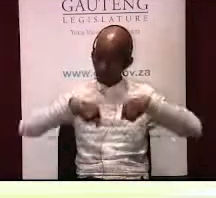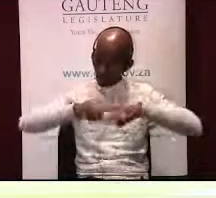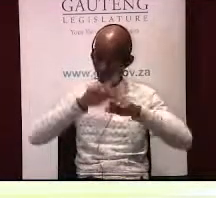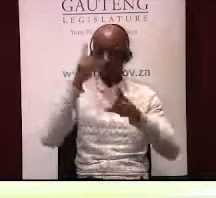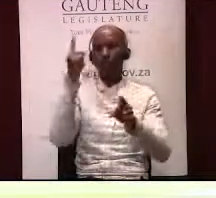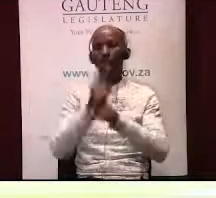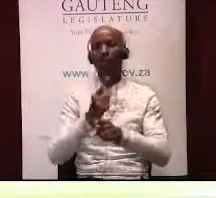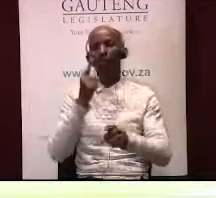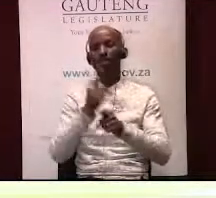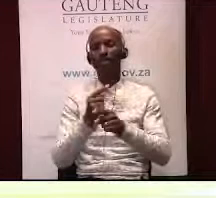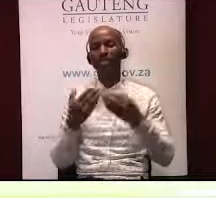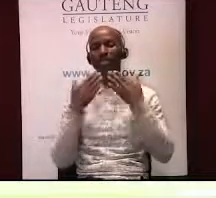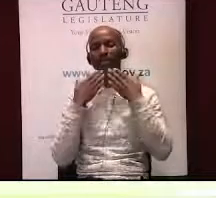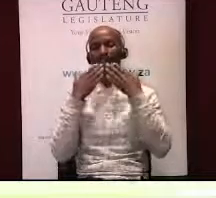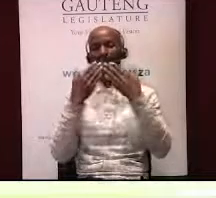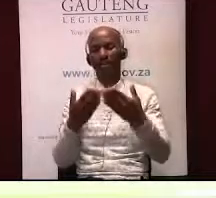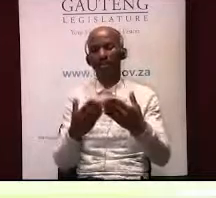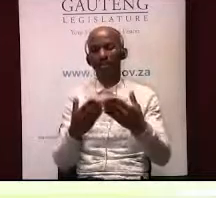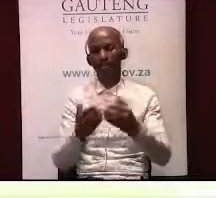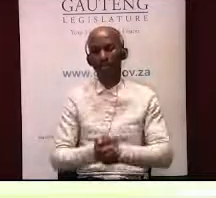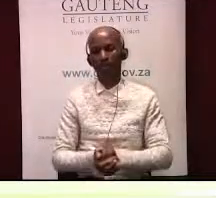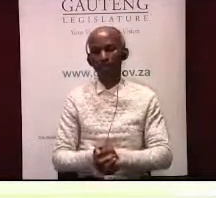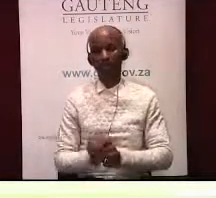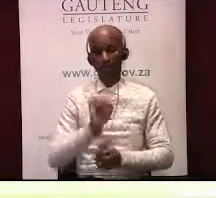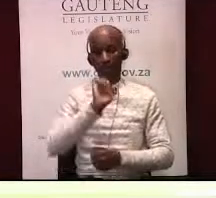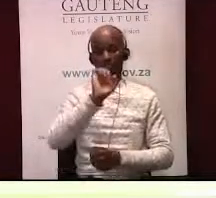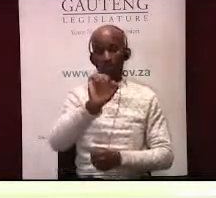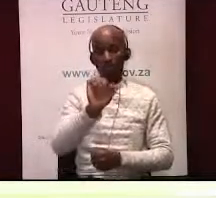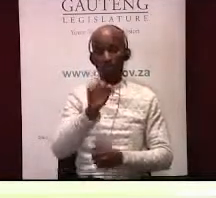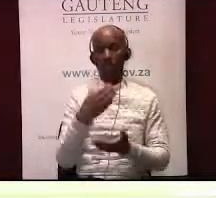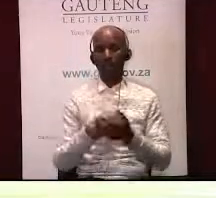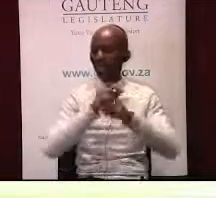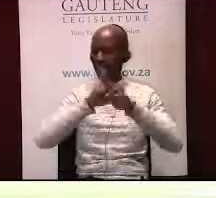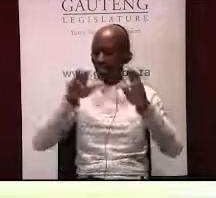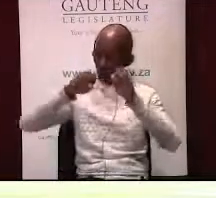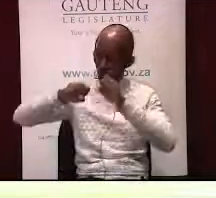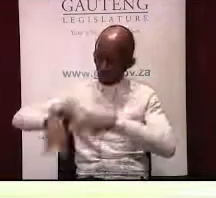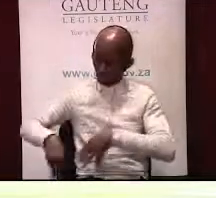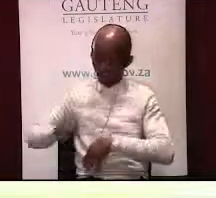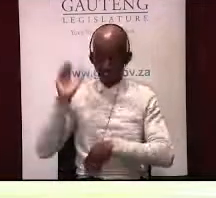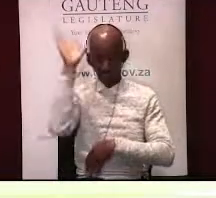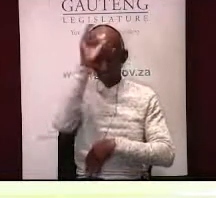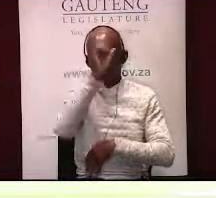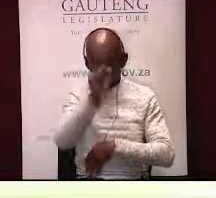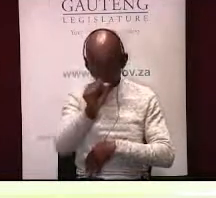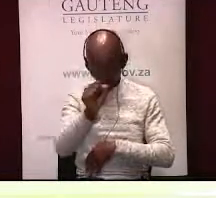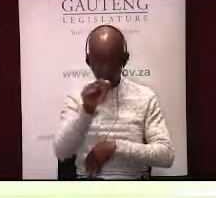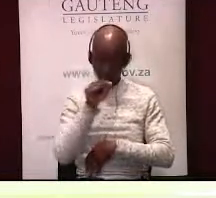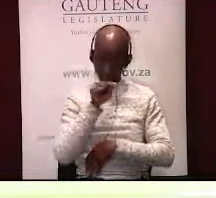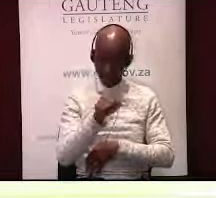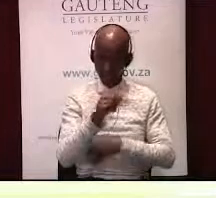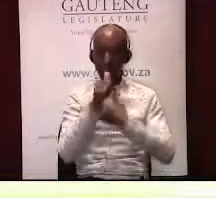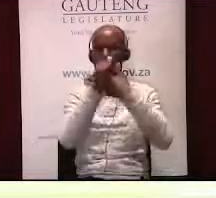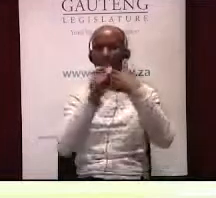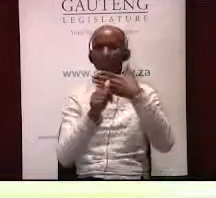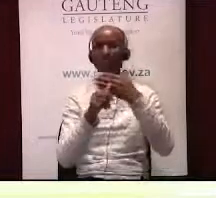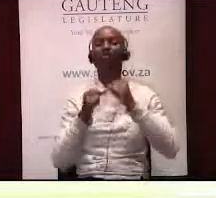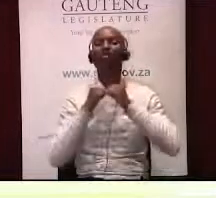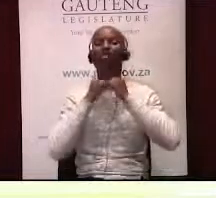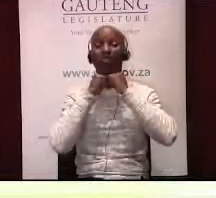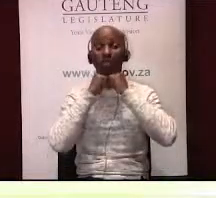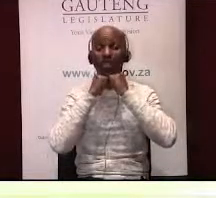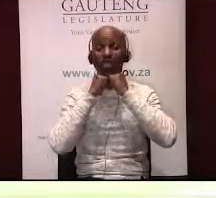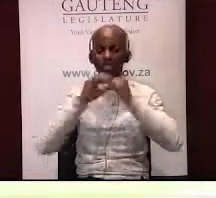day. Thank you very much that you haven't lost your faith. In this month of August, which